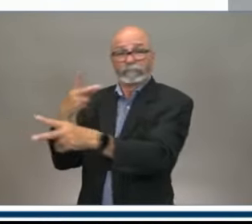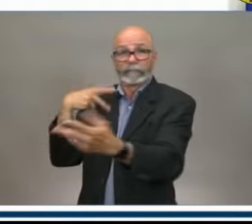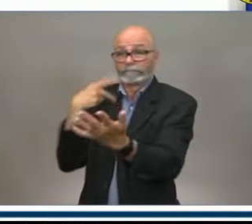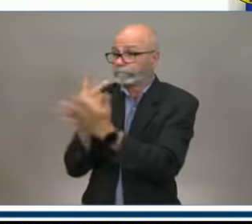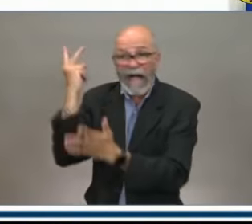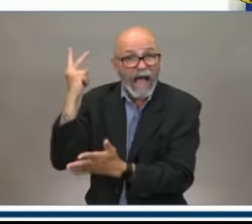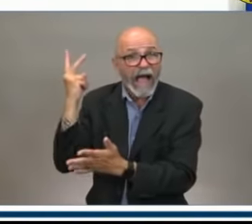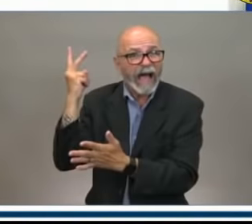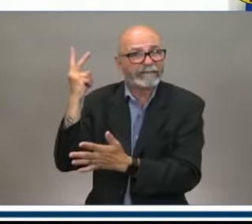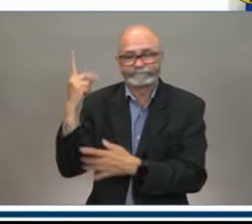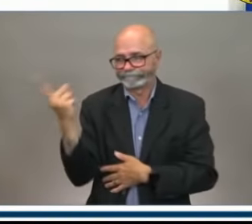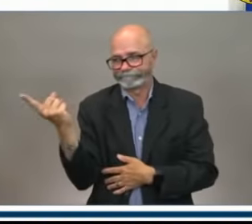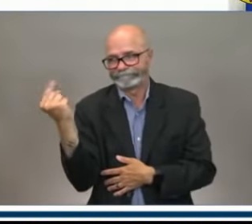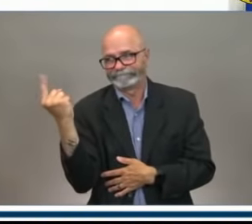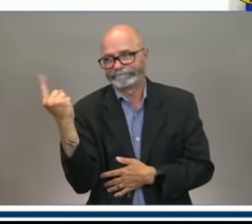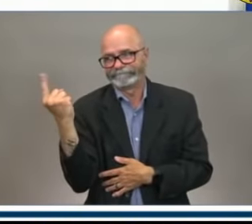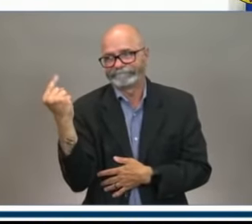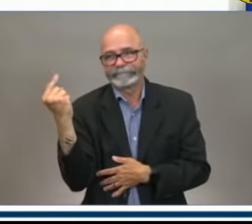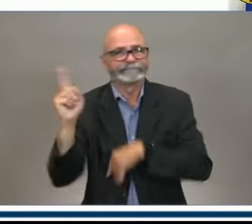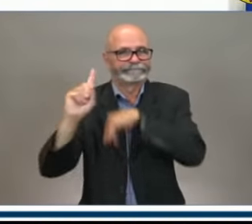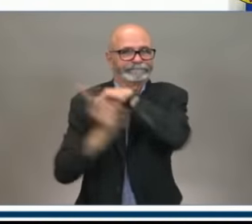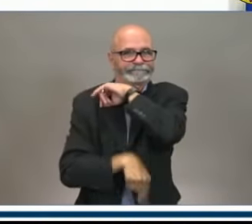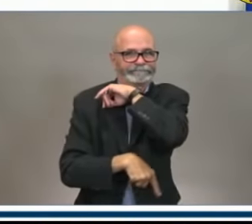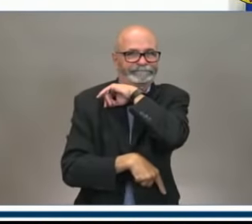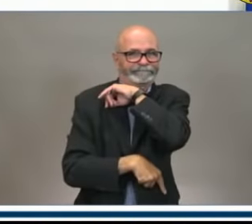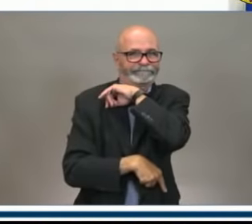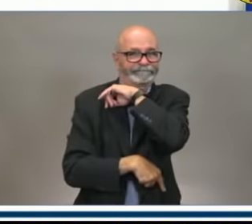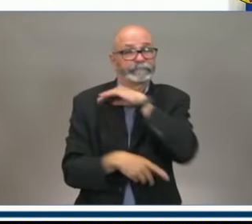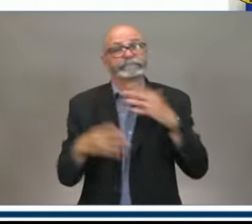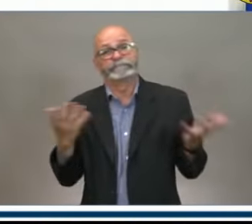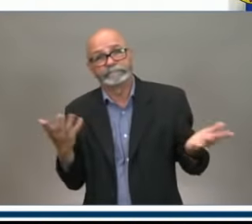ahead, Kyle, with your follow-up. Okay. Also about